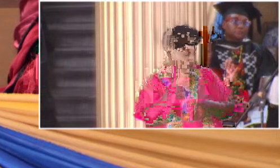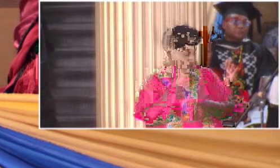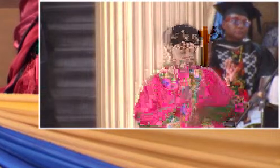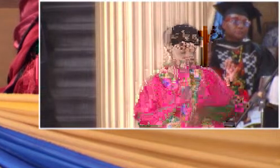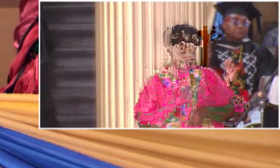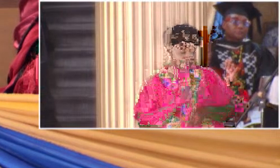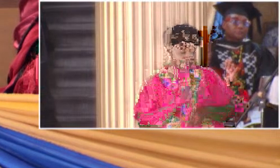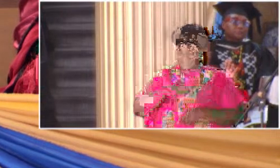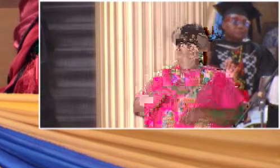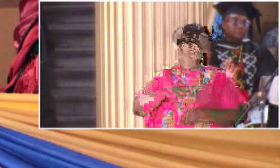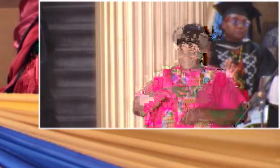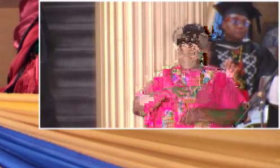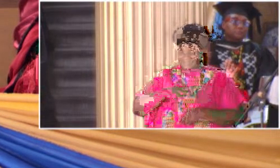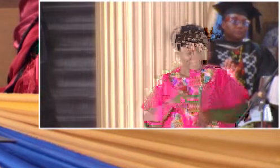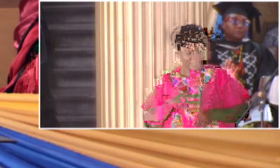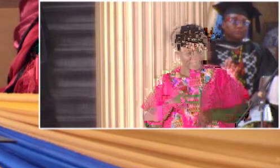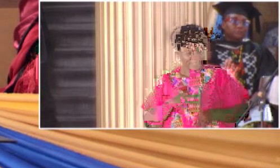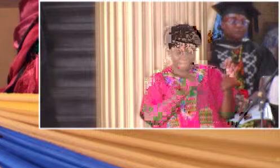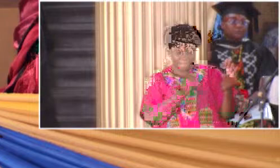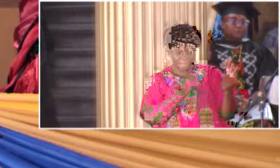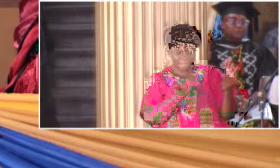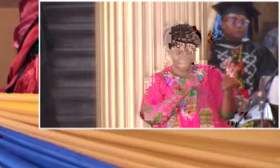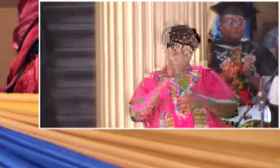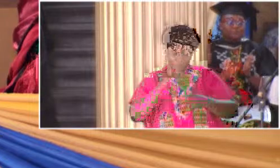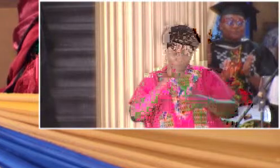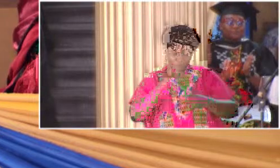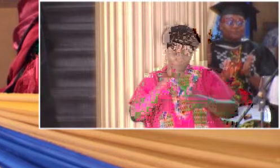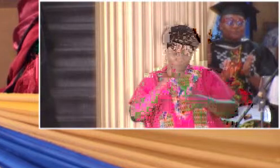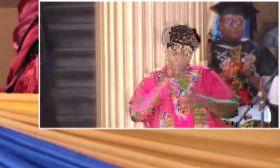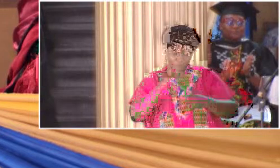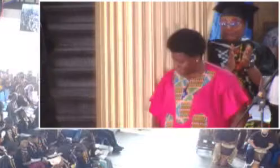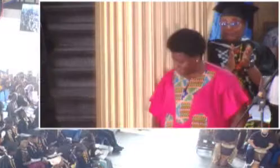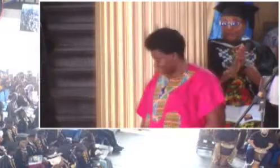and gentlemen, the power of drums.